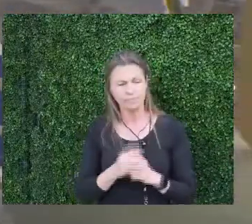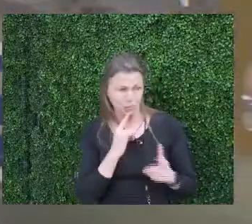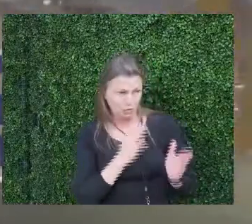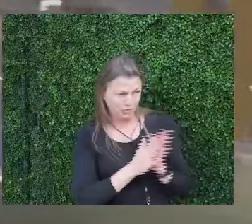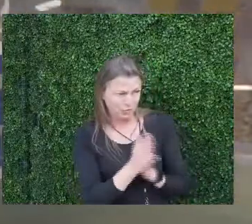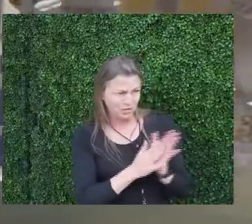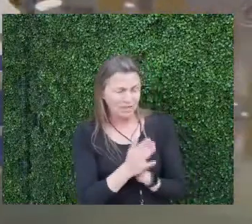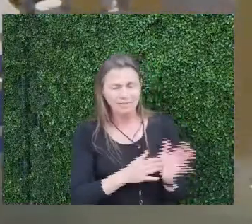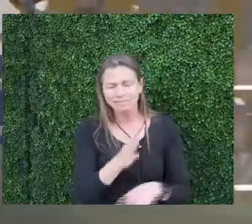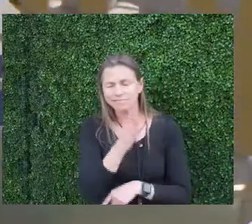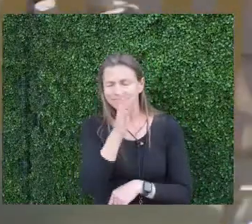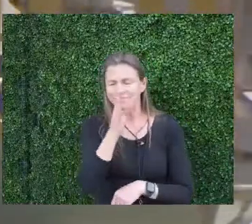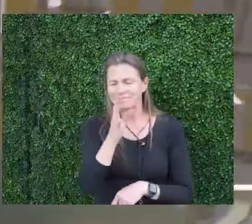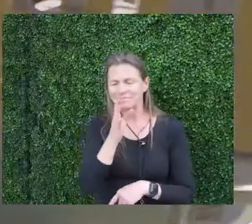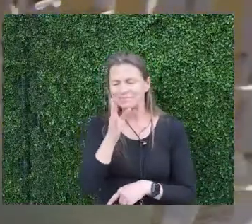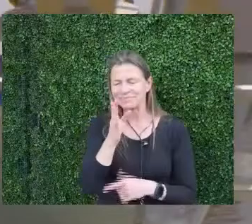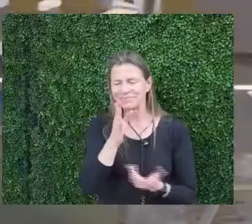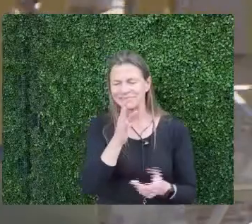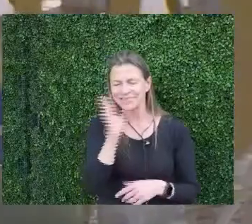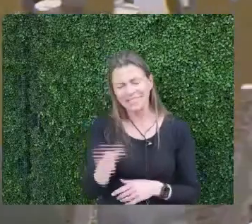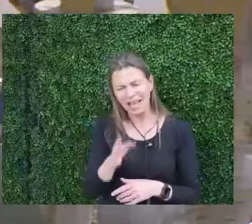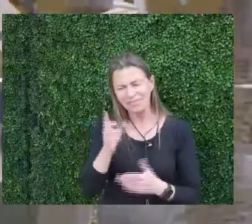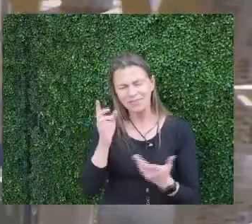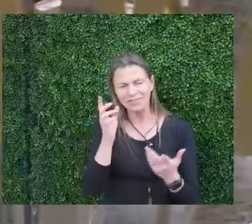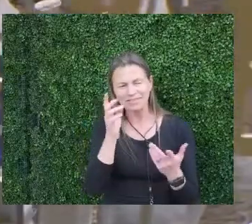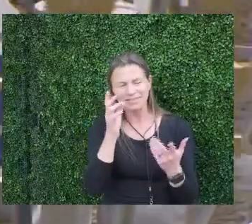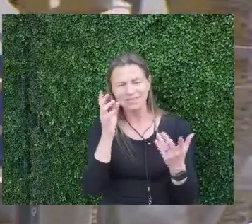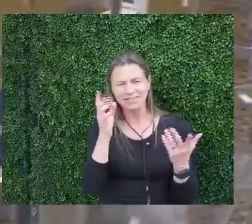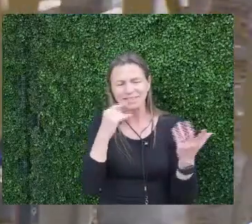getting $50,000. I didn't even know about this.